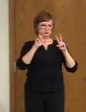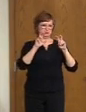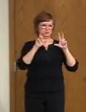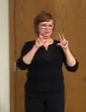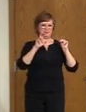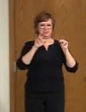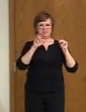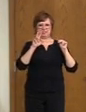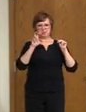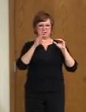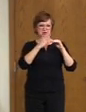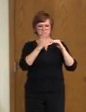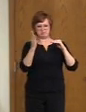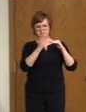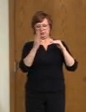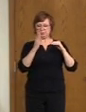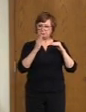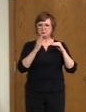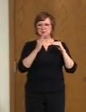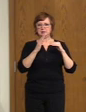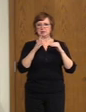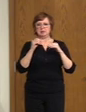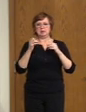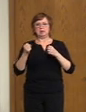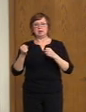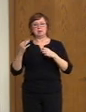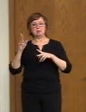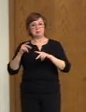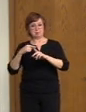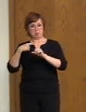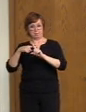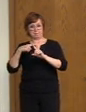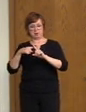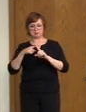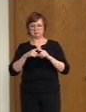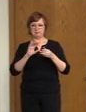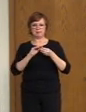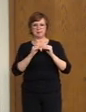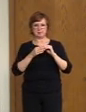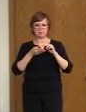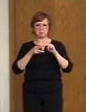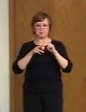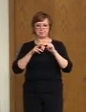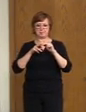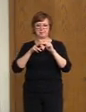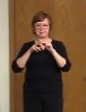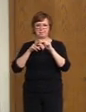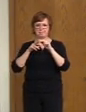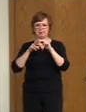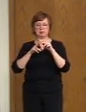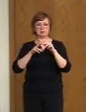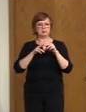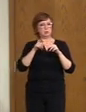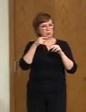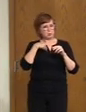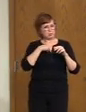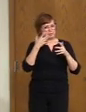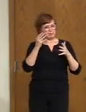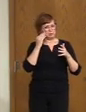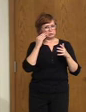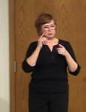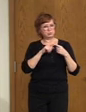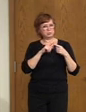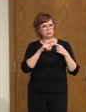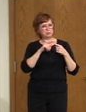is also staying at that 8.5% mark and trending up slightly. And as you all know, because hospitalizations and ICU admissions lag 2